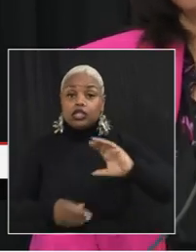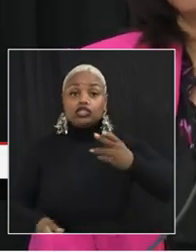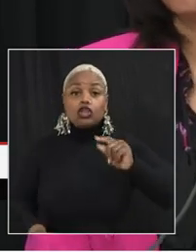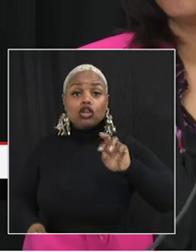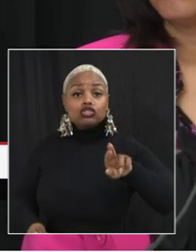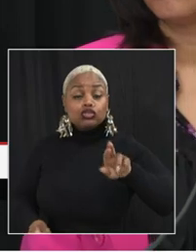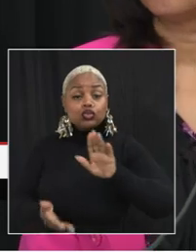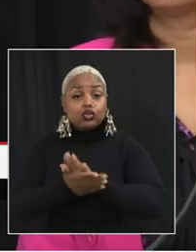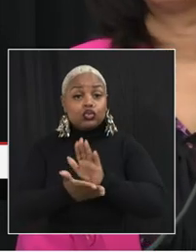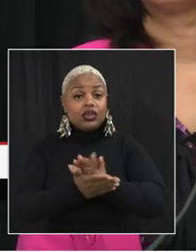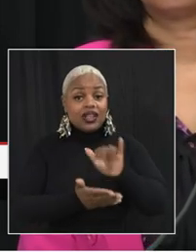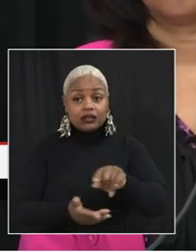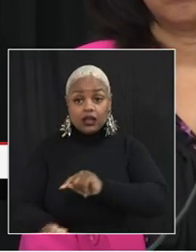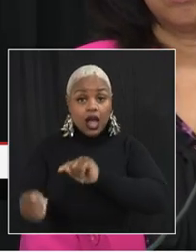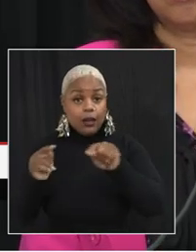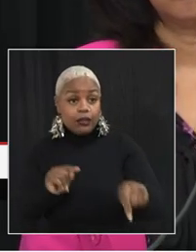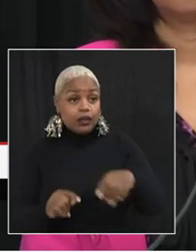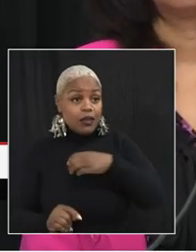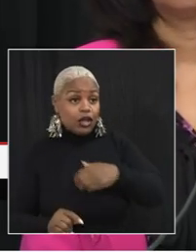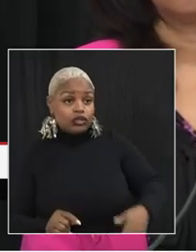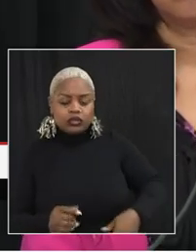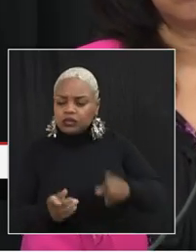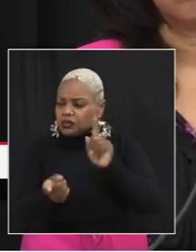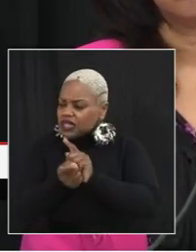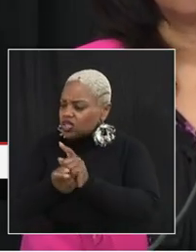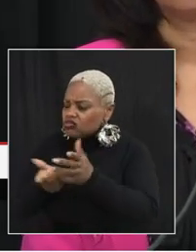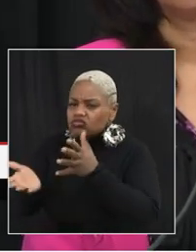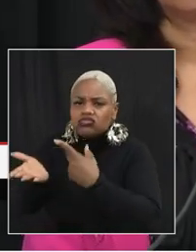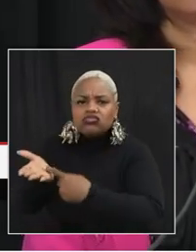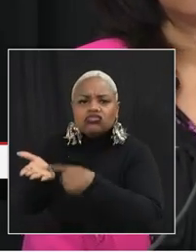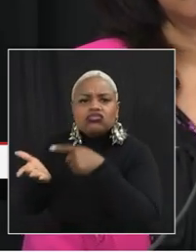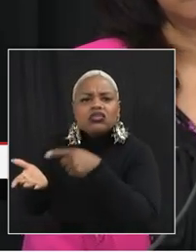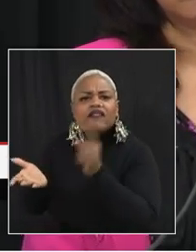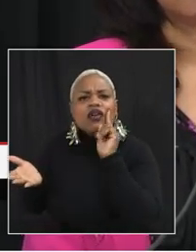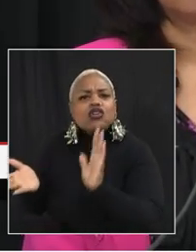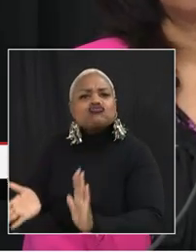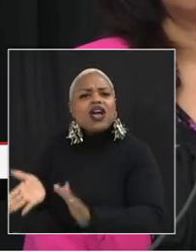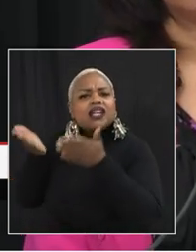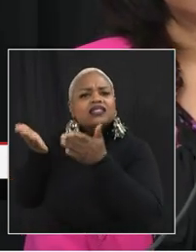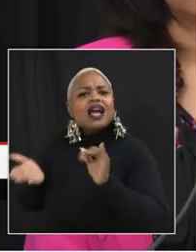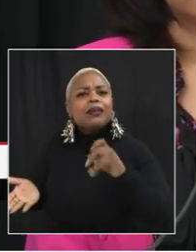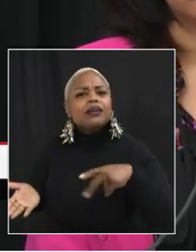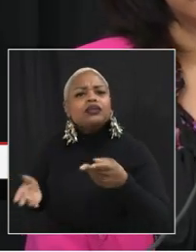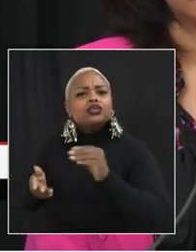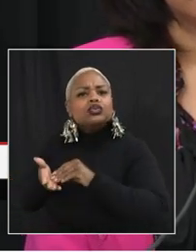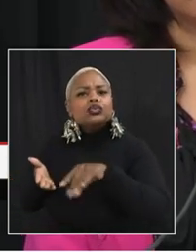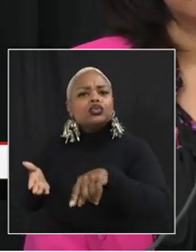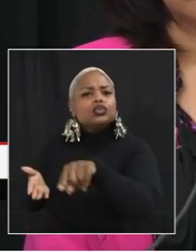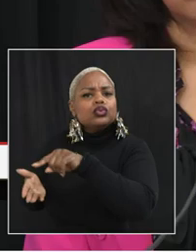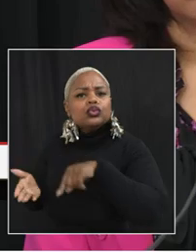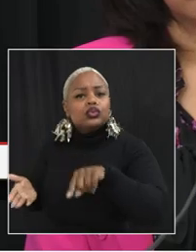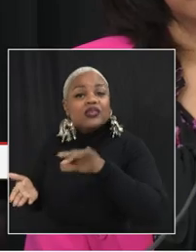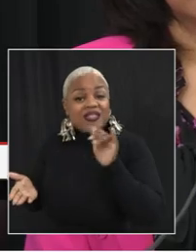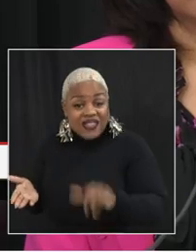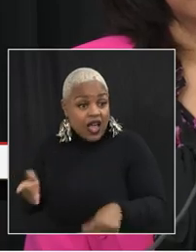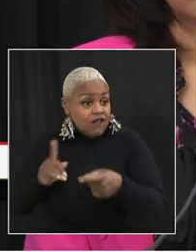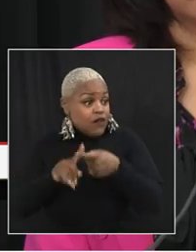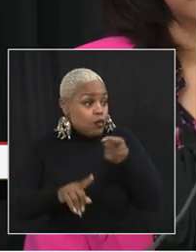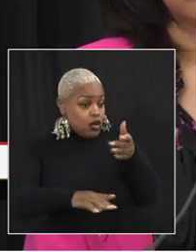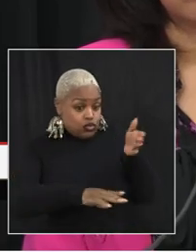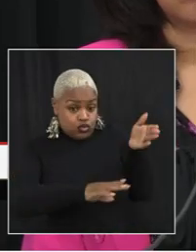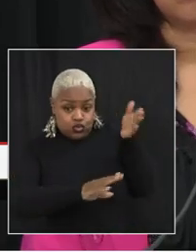more dedicated classroom space for kids with IEPs at both the elementary school level all the way through the high school level to be